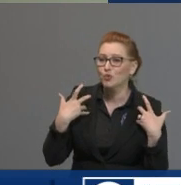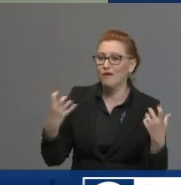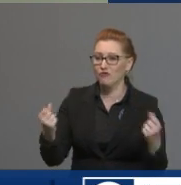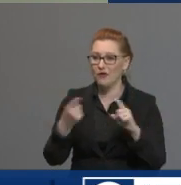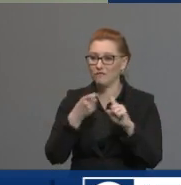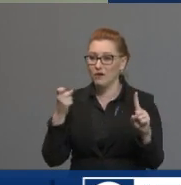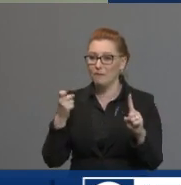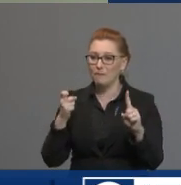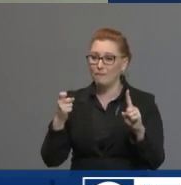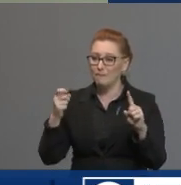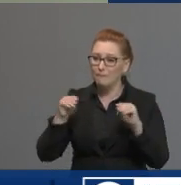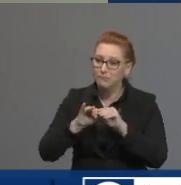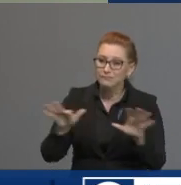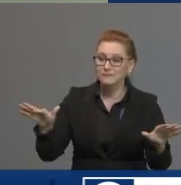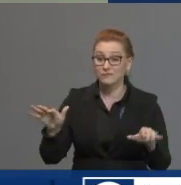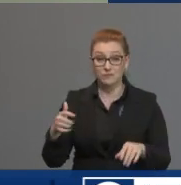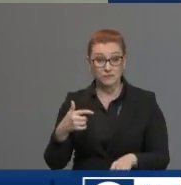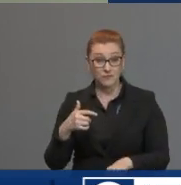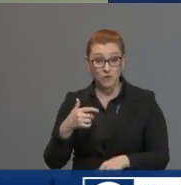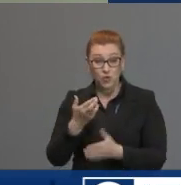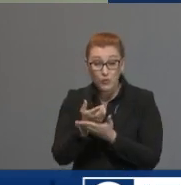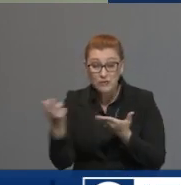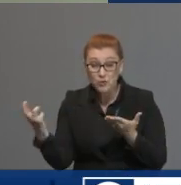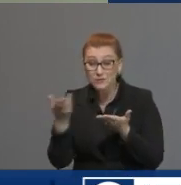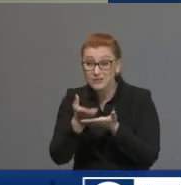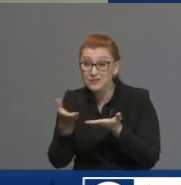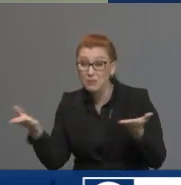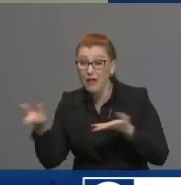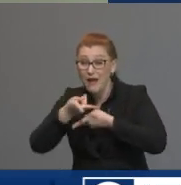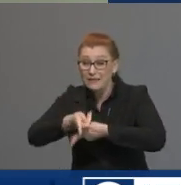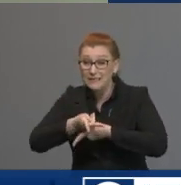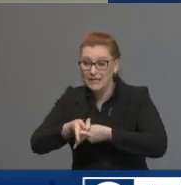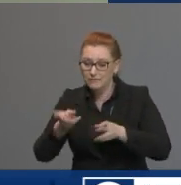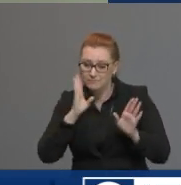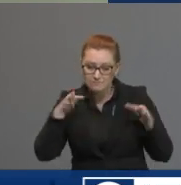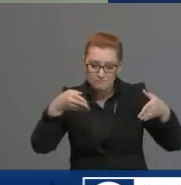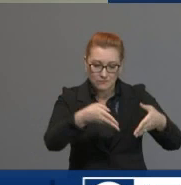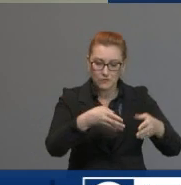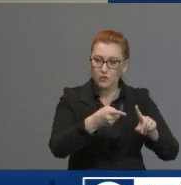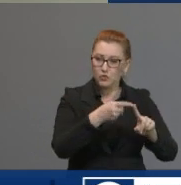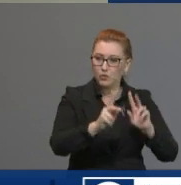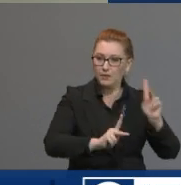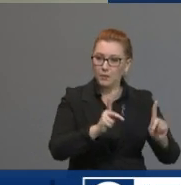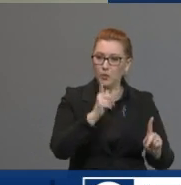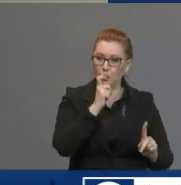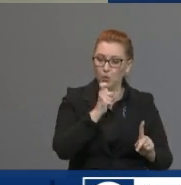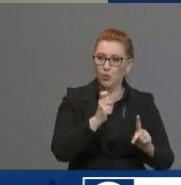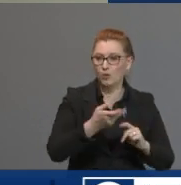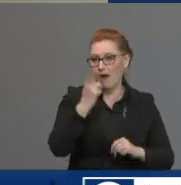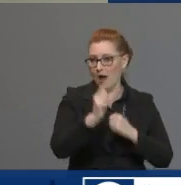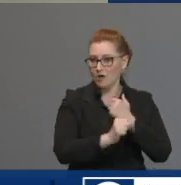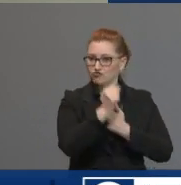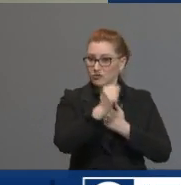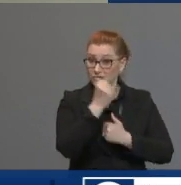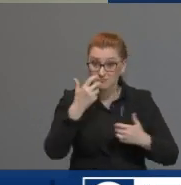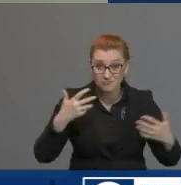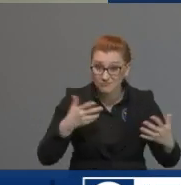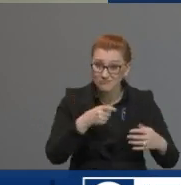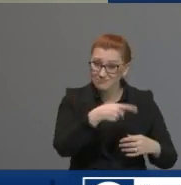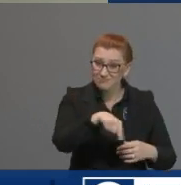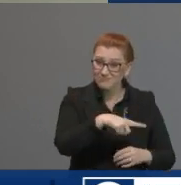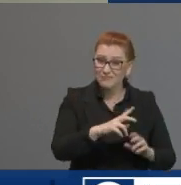will be focusing resources and supplies and care to those that need it most. And those are